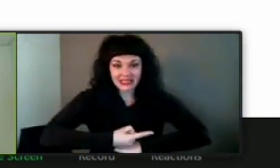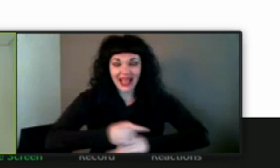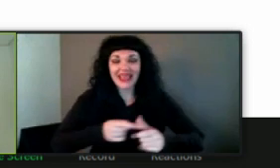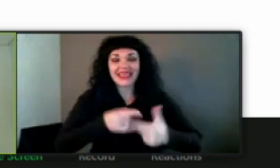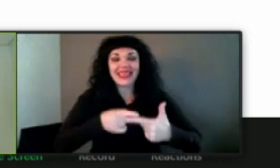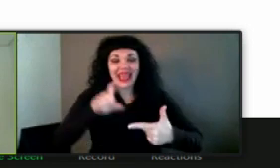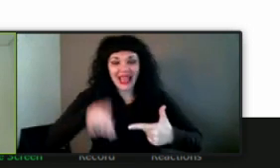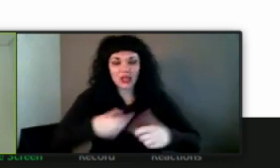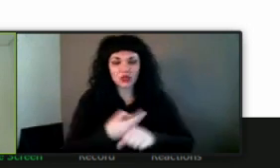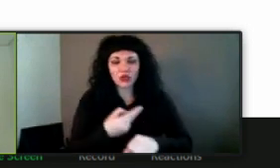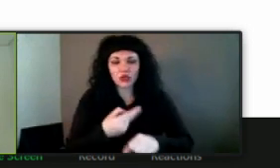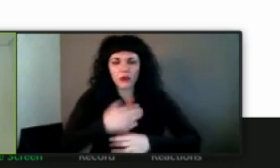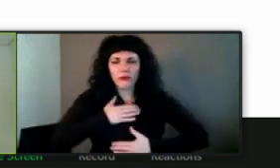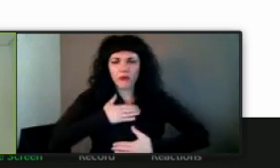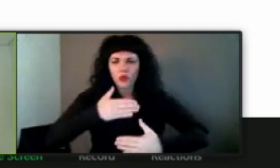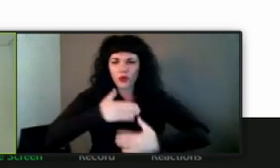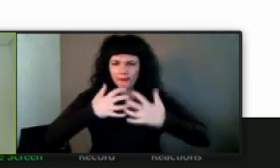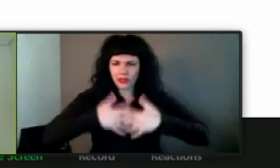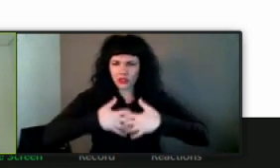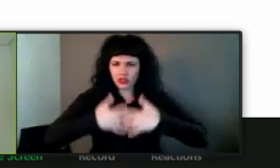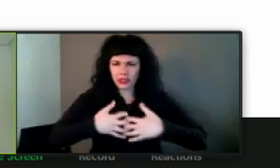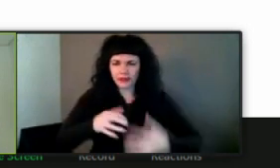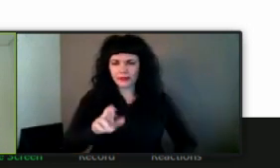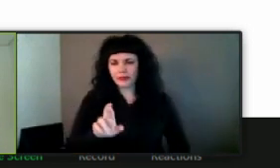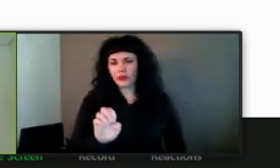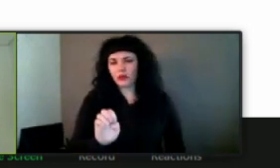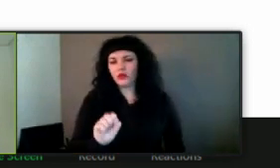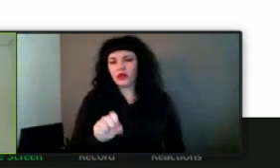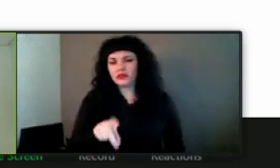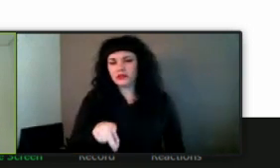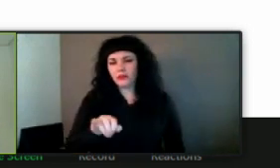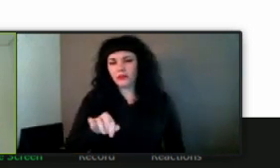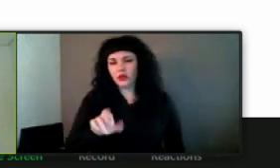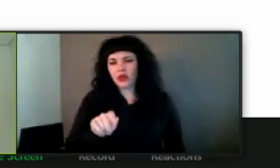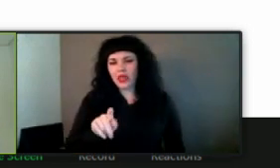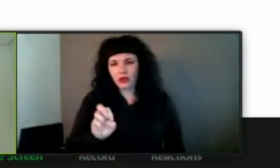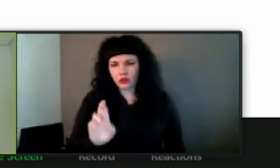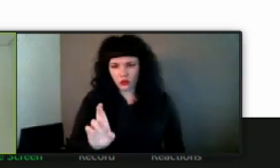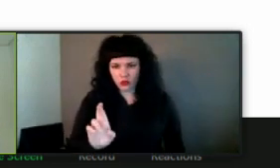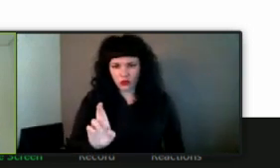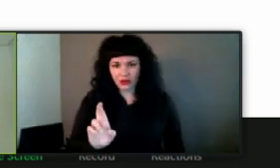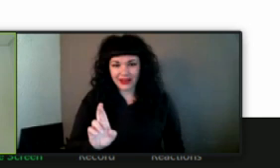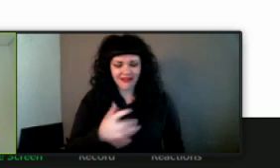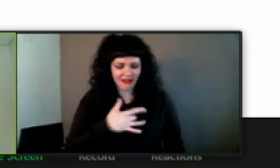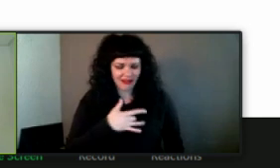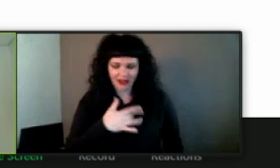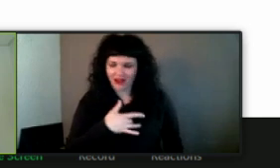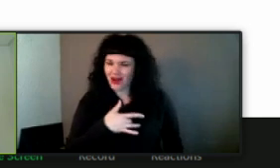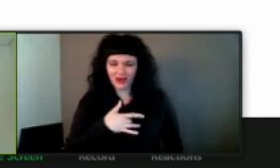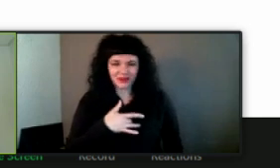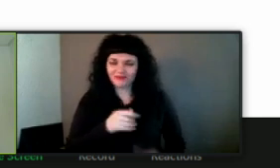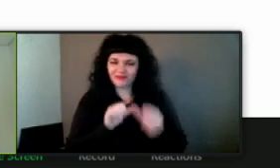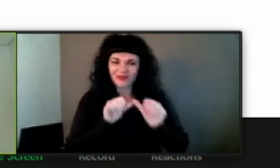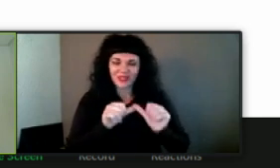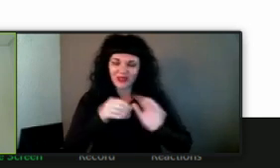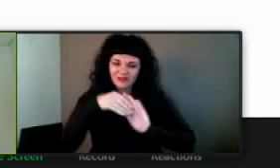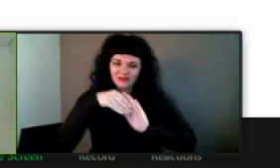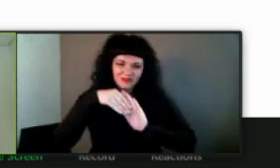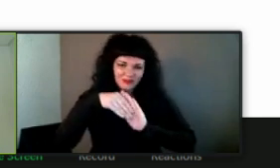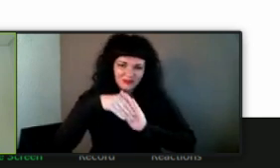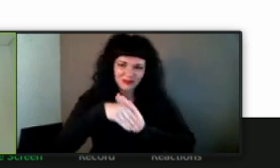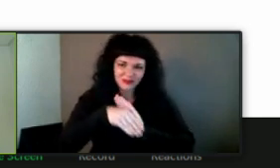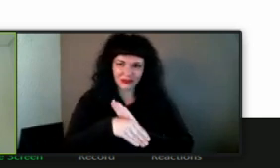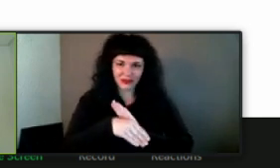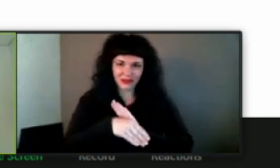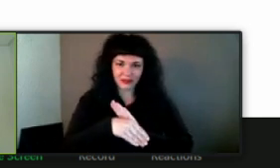on a breathing machine, the respirator, if you will, and his heart function continued to worsen. And he ended up needing to go on what we